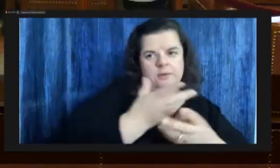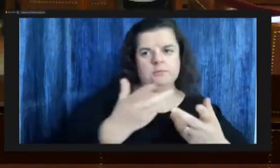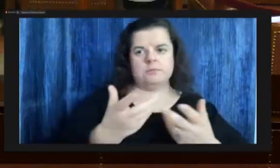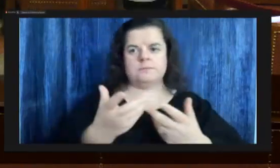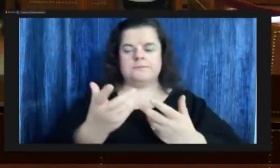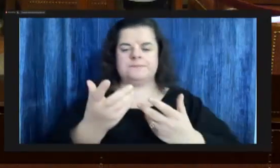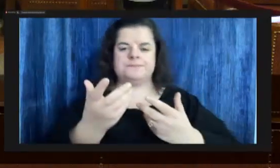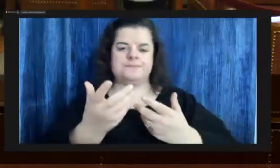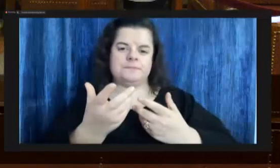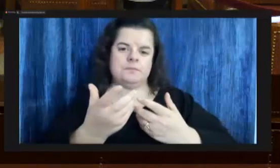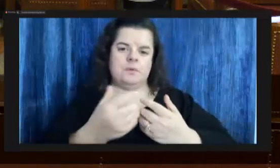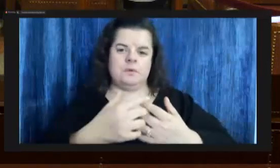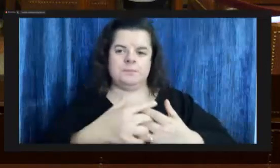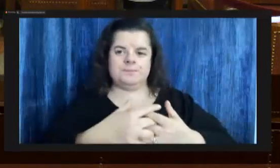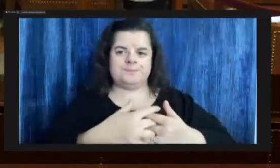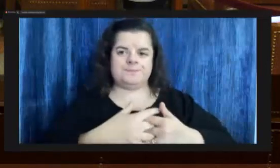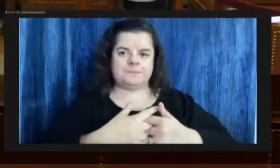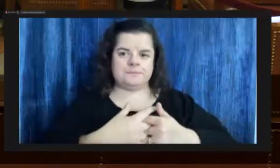Thank you.